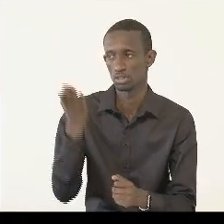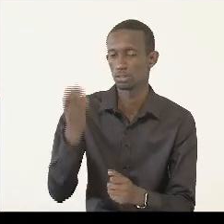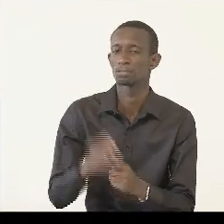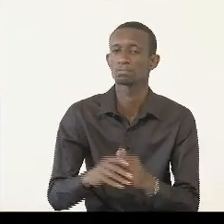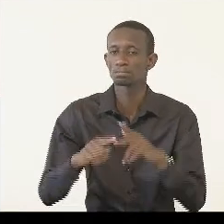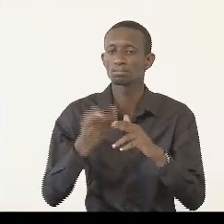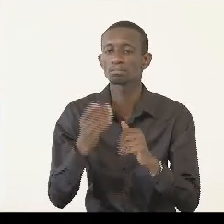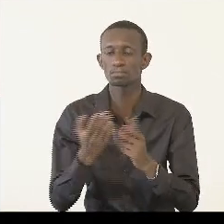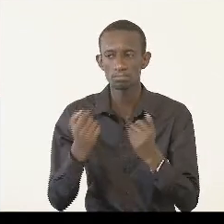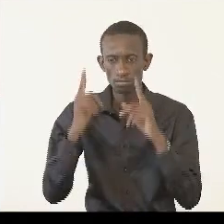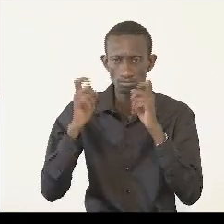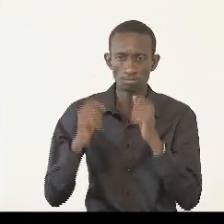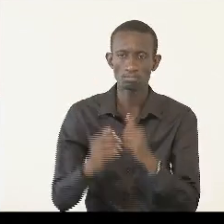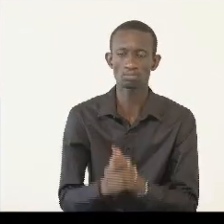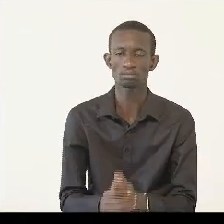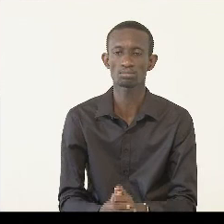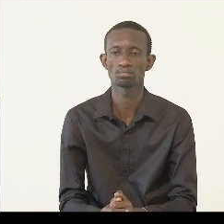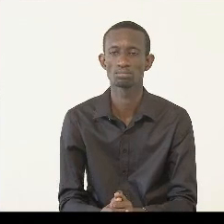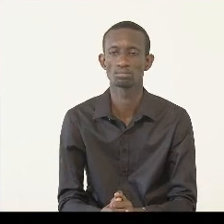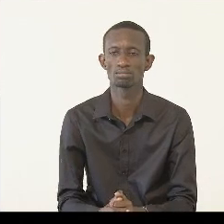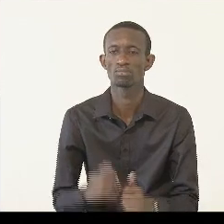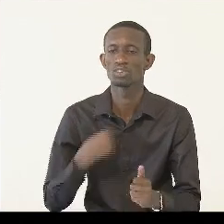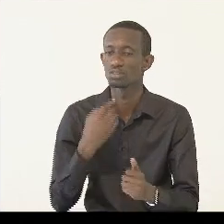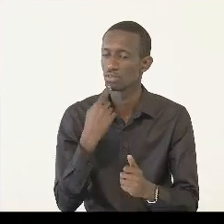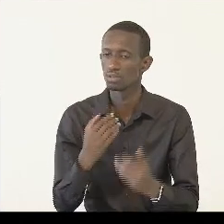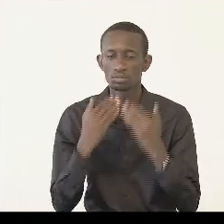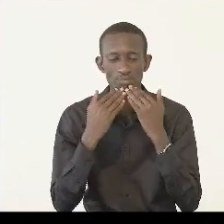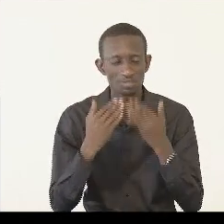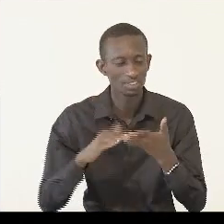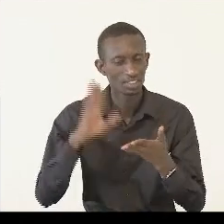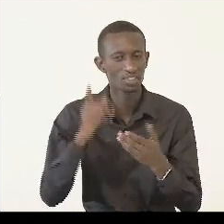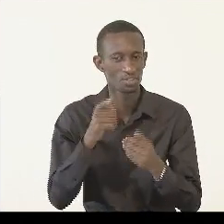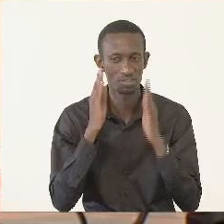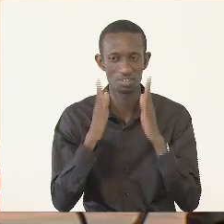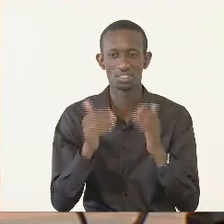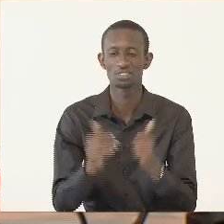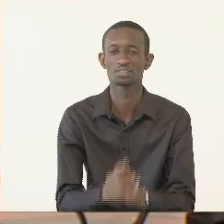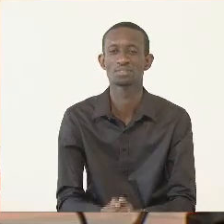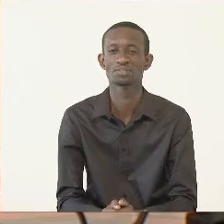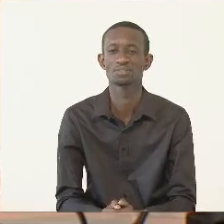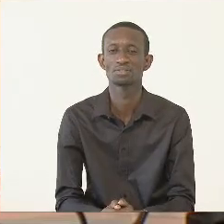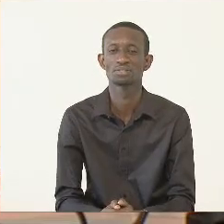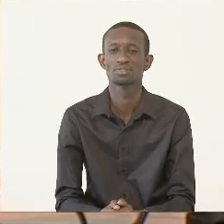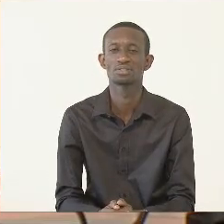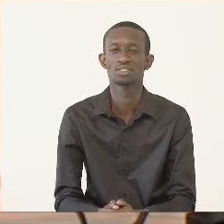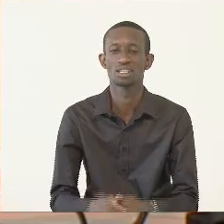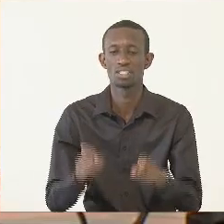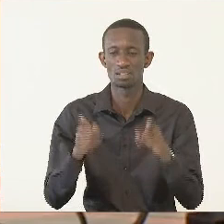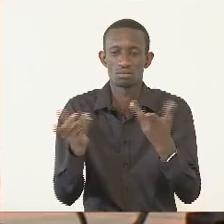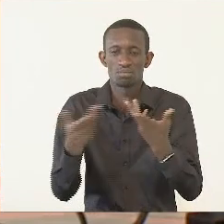take this picture, I would love to say thank you so much for following up and being able to update yourself on the previous